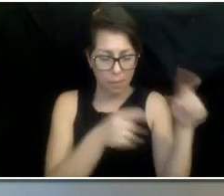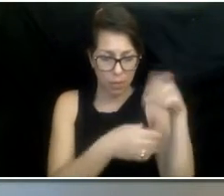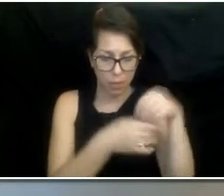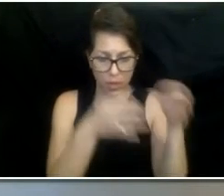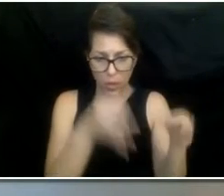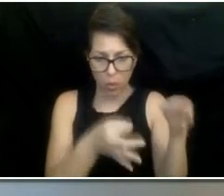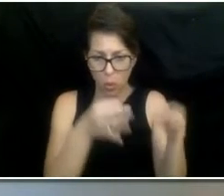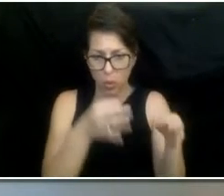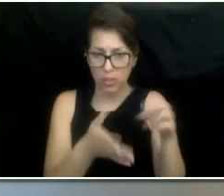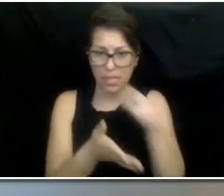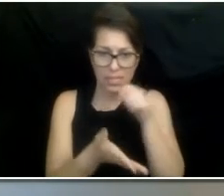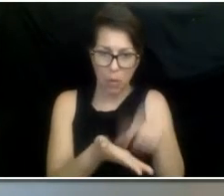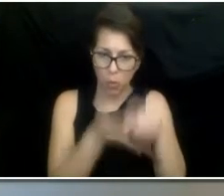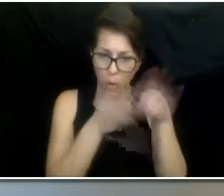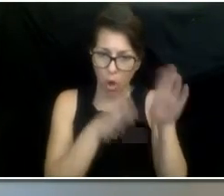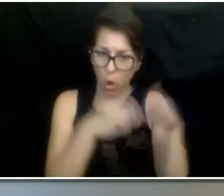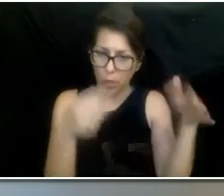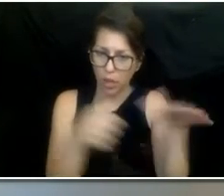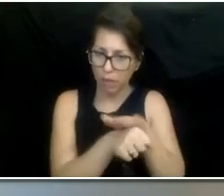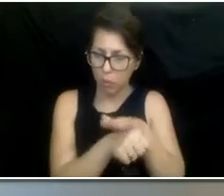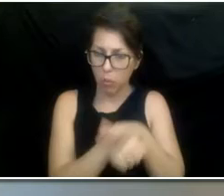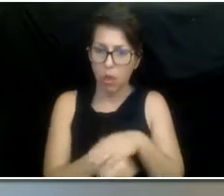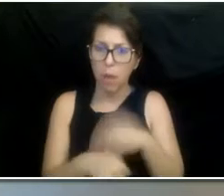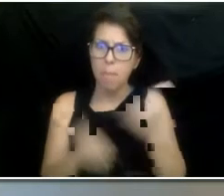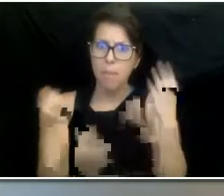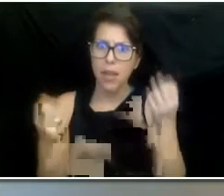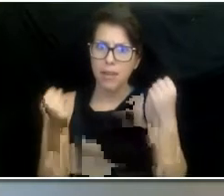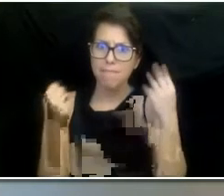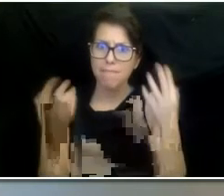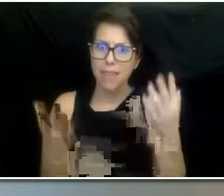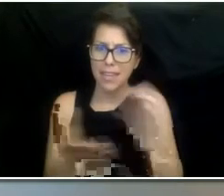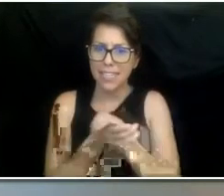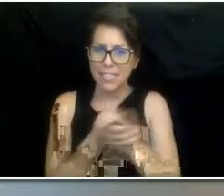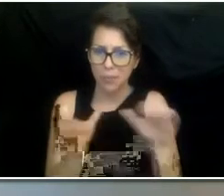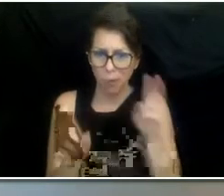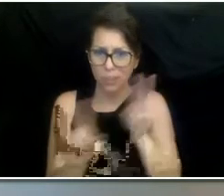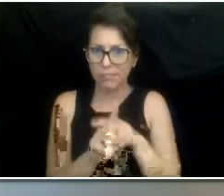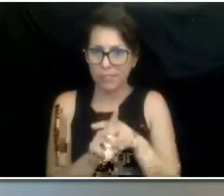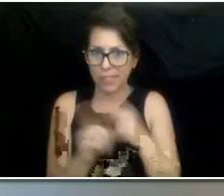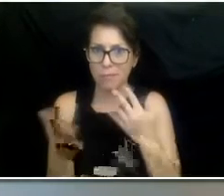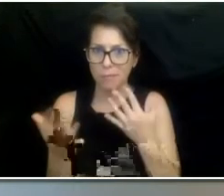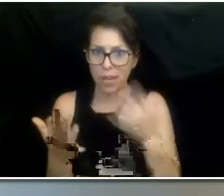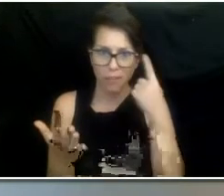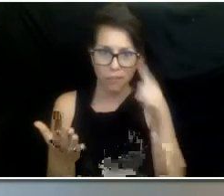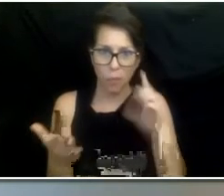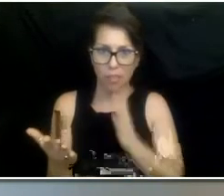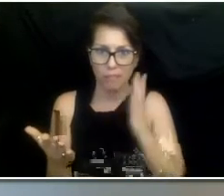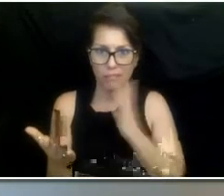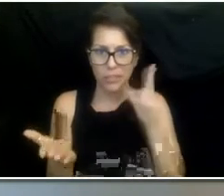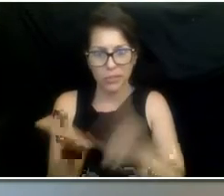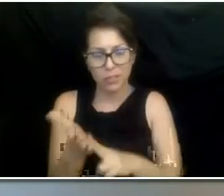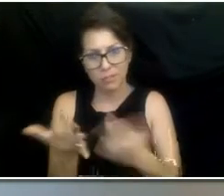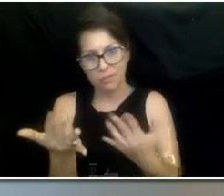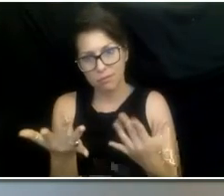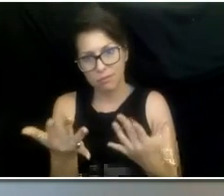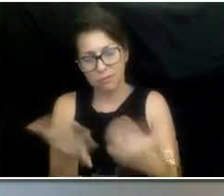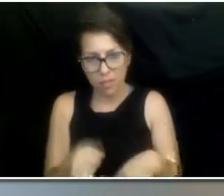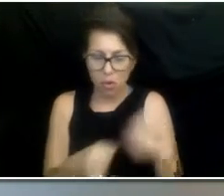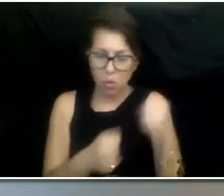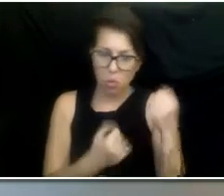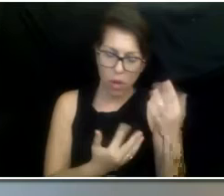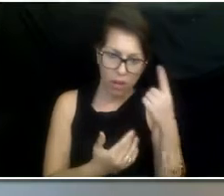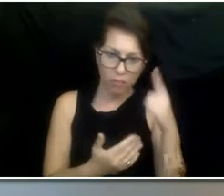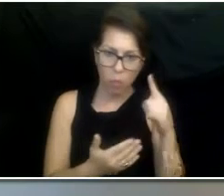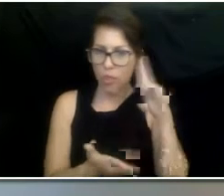abuse and survived the court system to truly begin the next stage of their lives with dignity and autonomy that they have